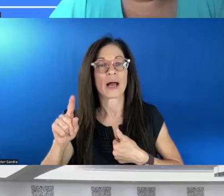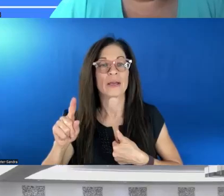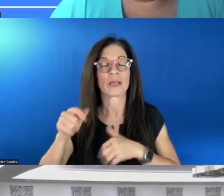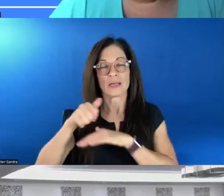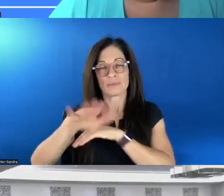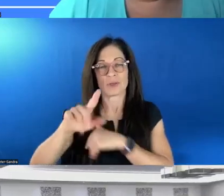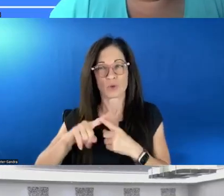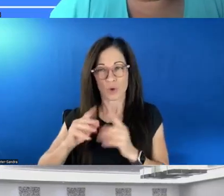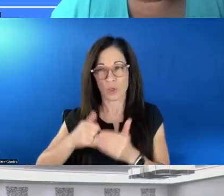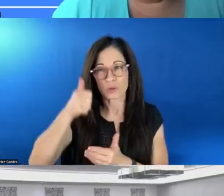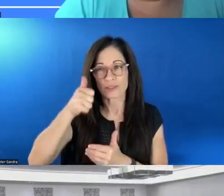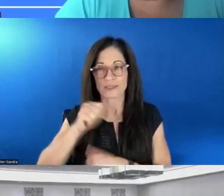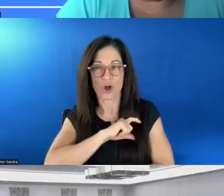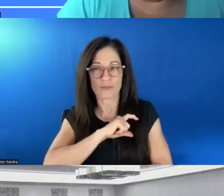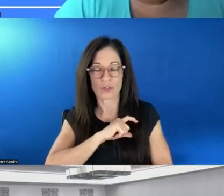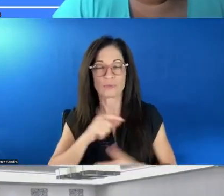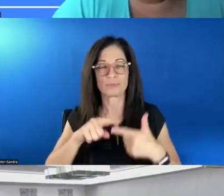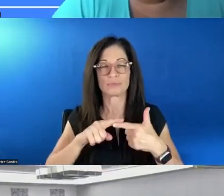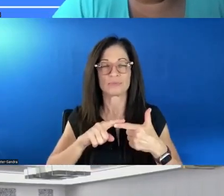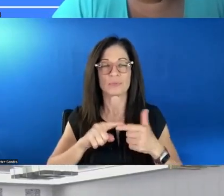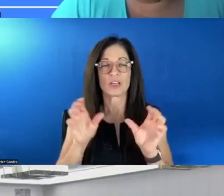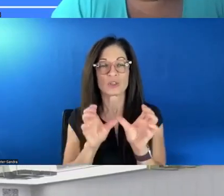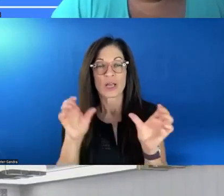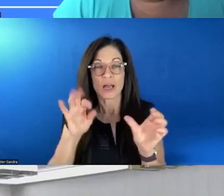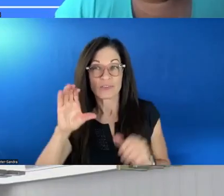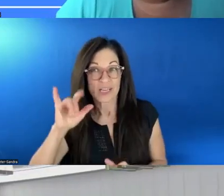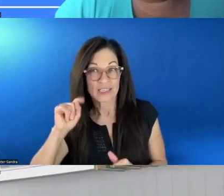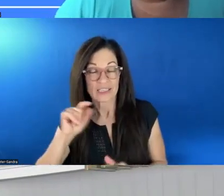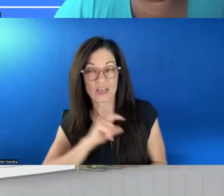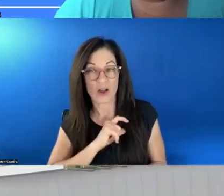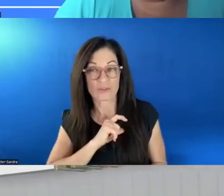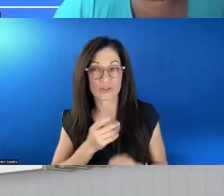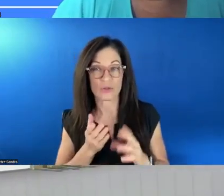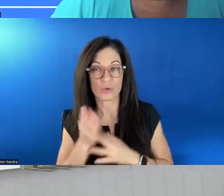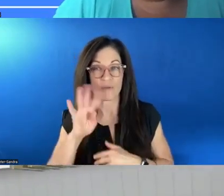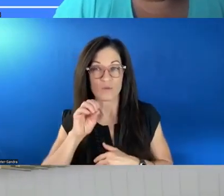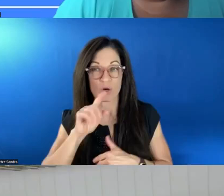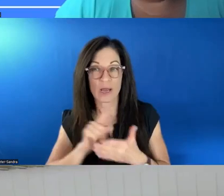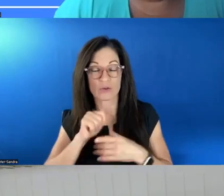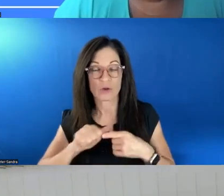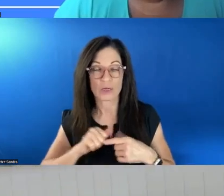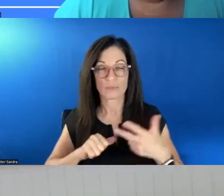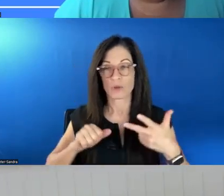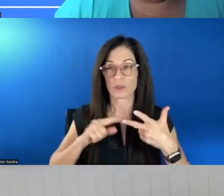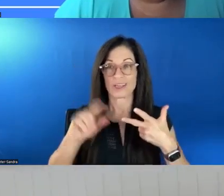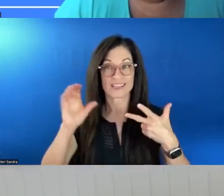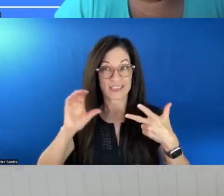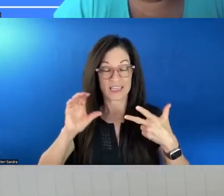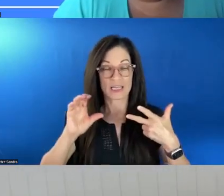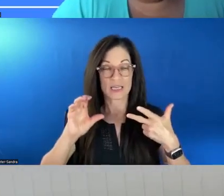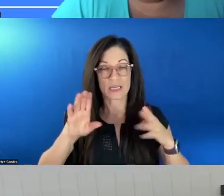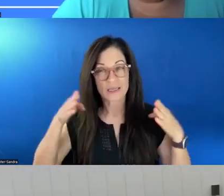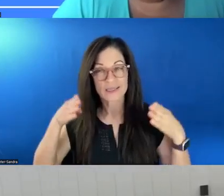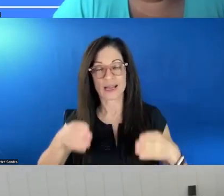officer to the scene? Is it B, certification of CIT officers via a 40-hour training? C, dedicated